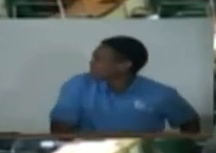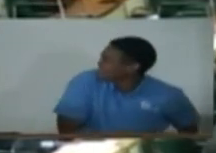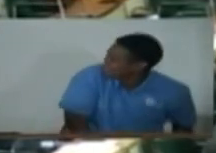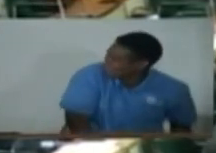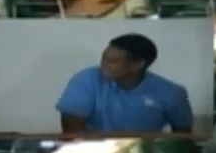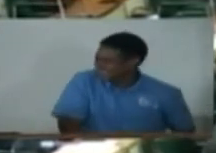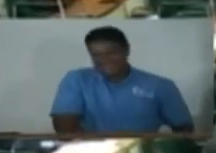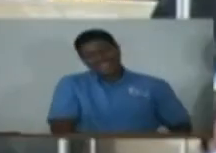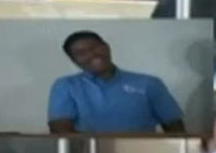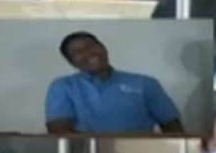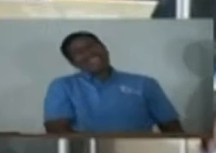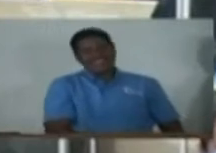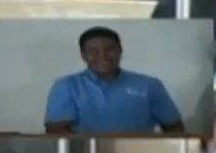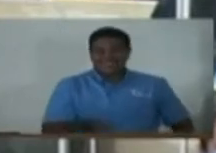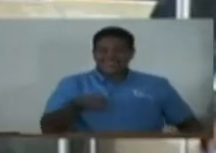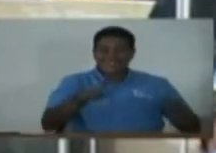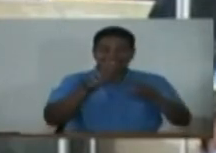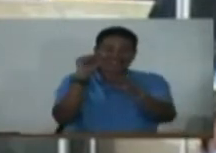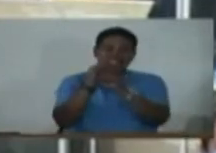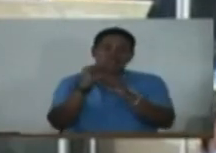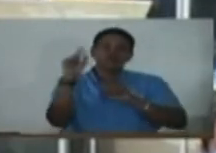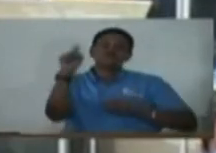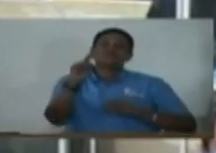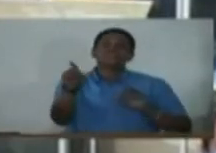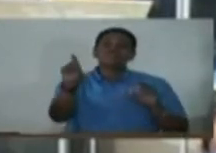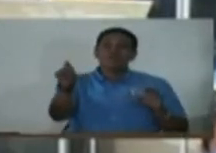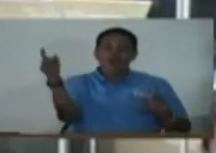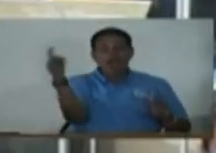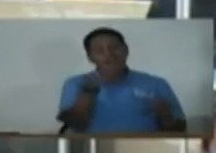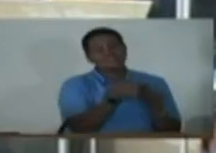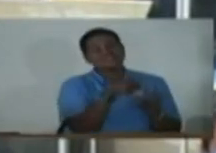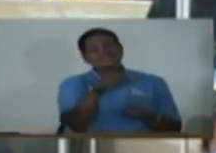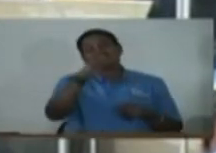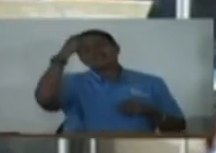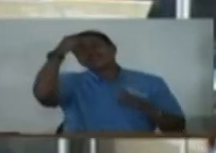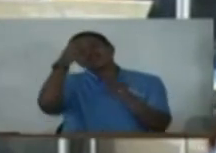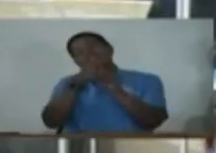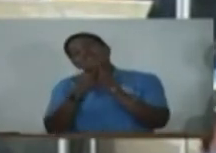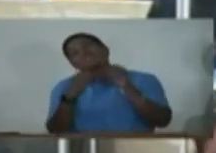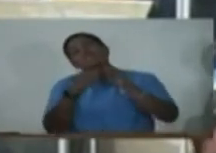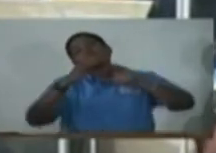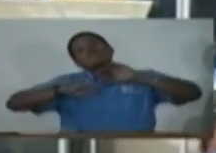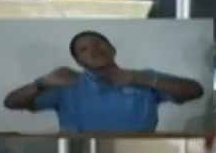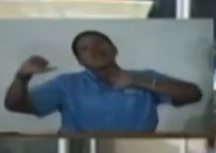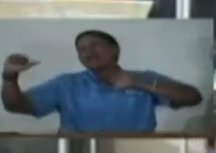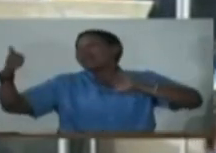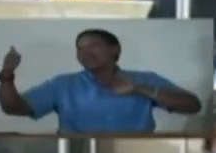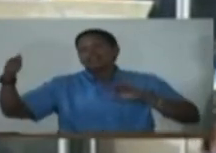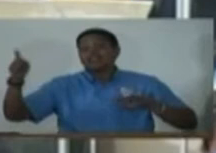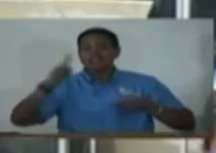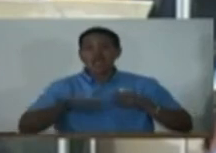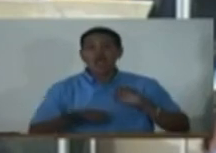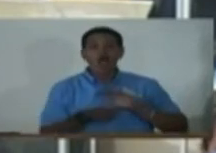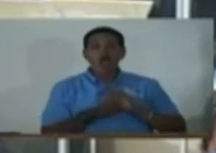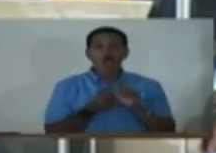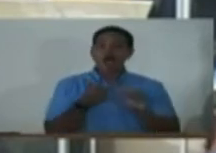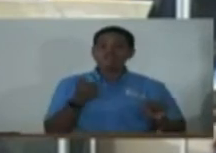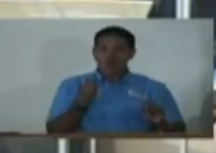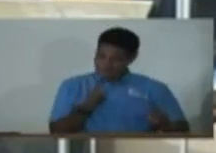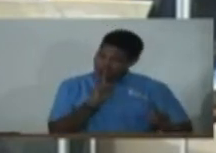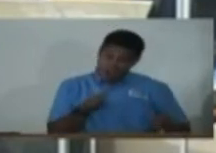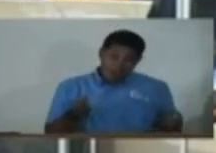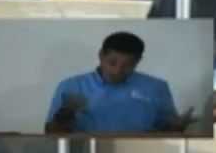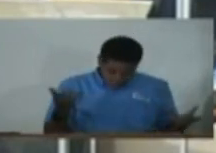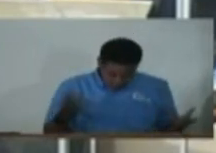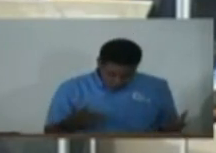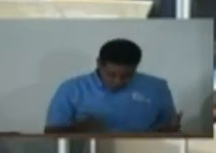This is a genuine question that must be asked, and this government, more than any, can't shy away from it. We have